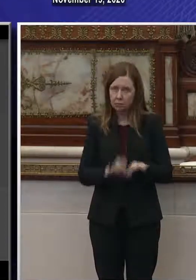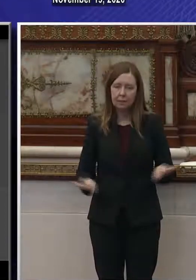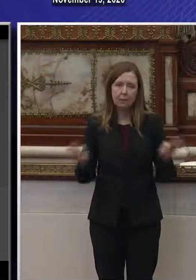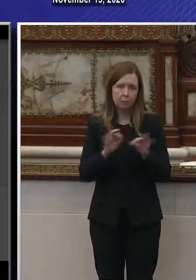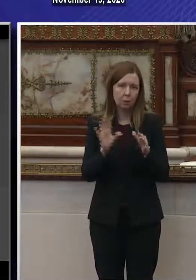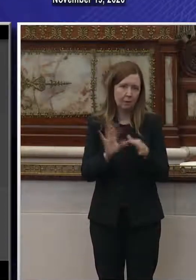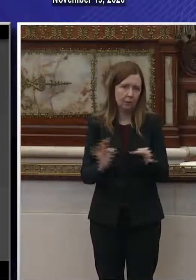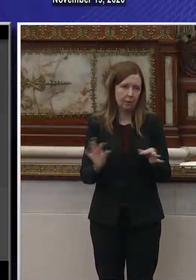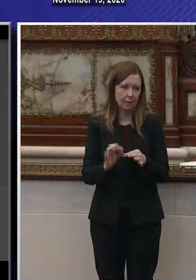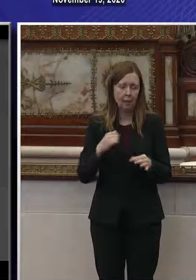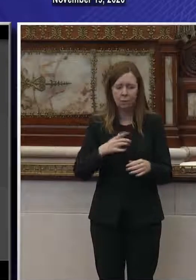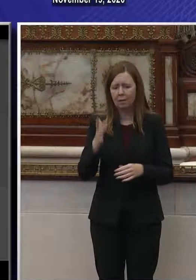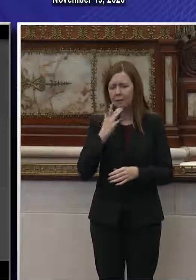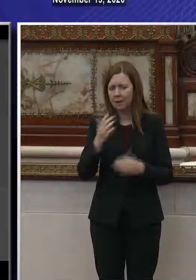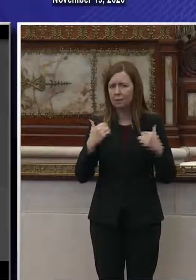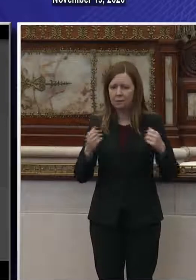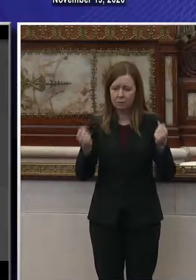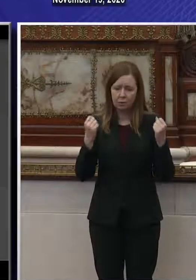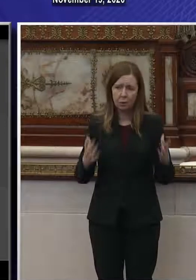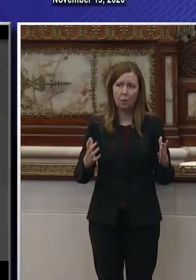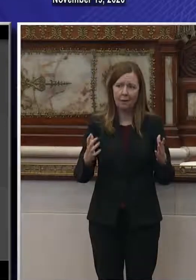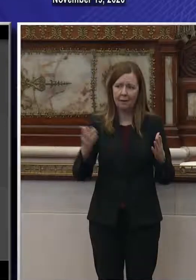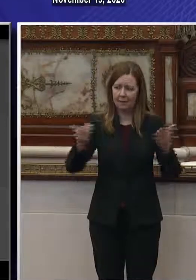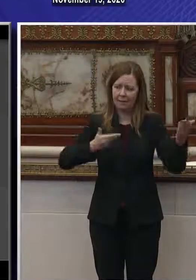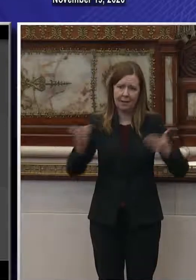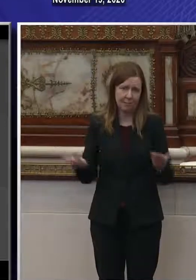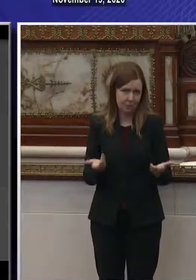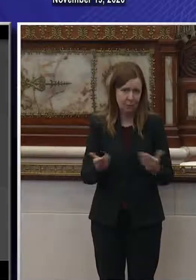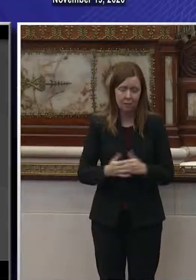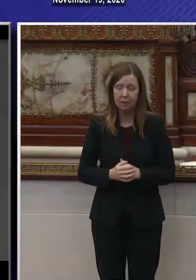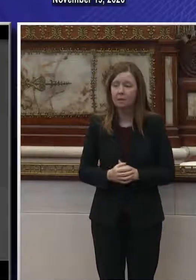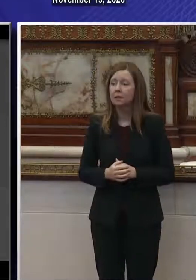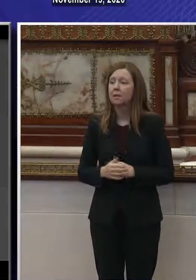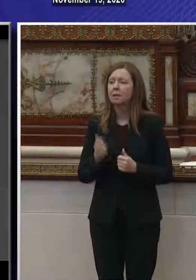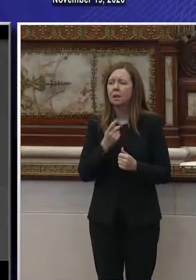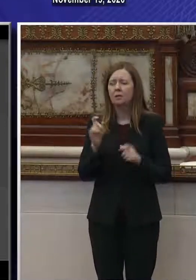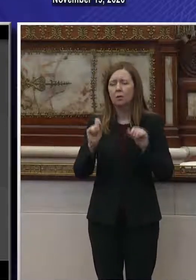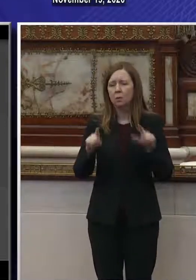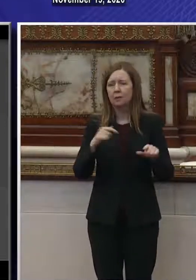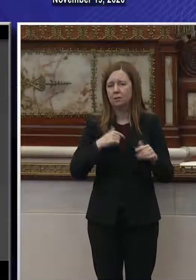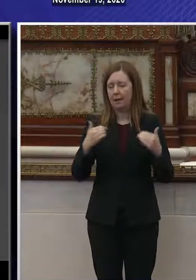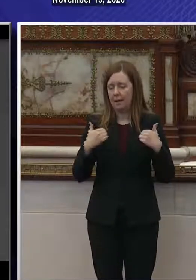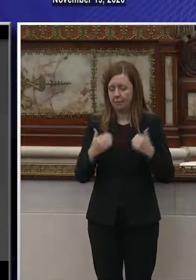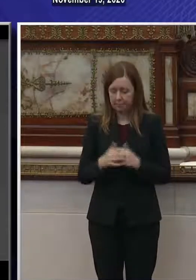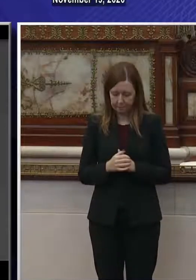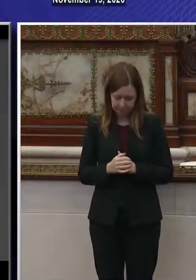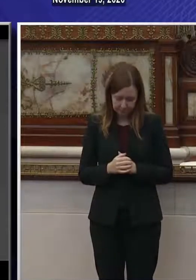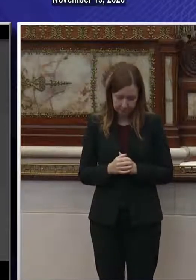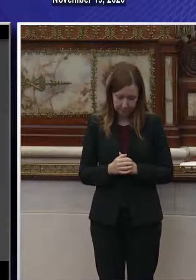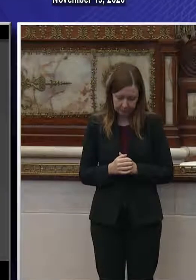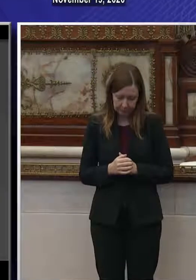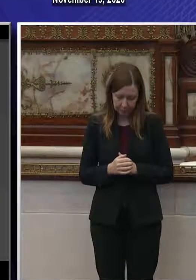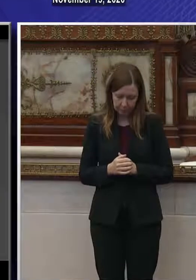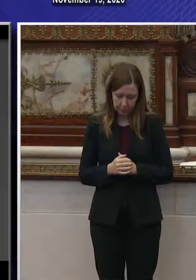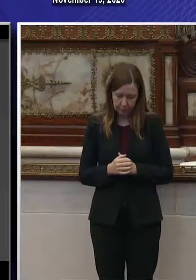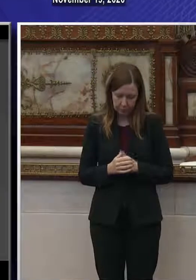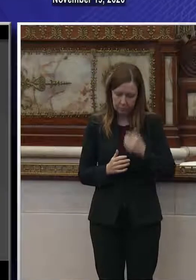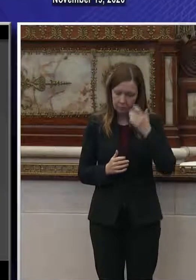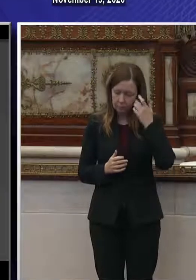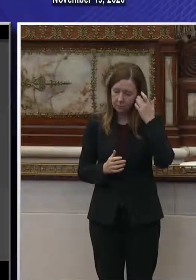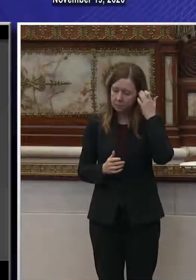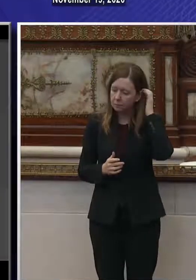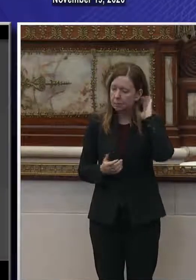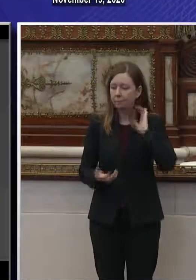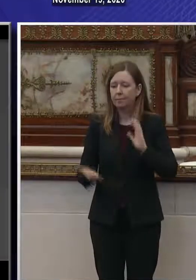important hearing, and we're lucky to have so many illustrious guests on here. A couple of questions that I had related back